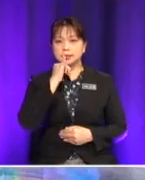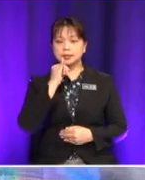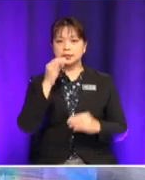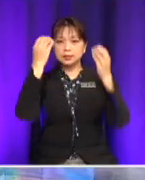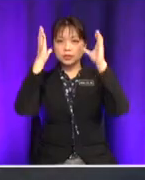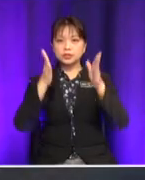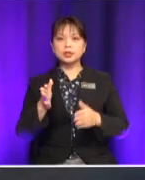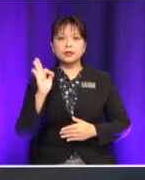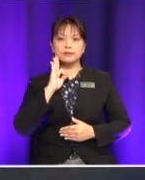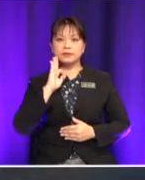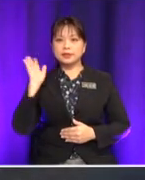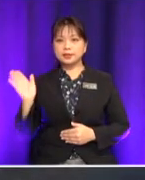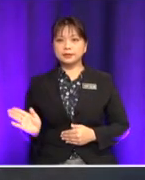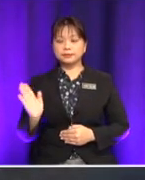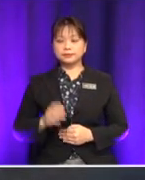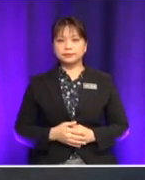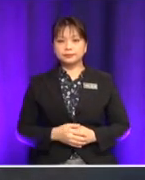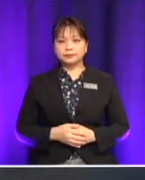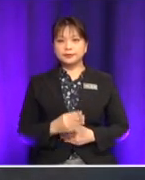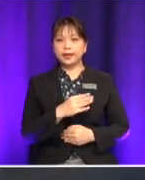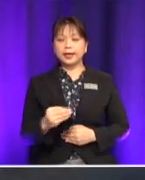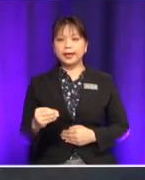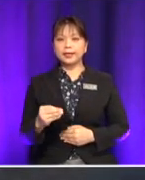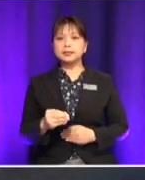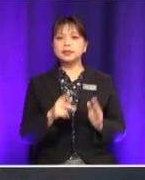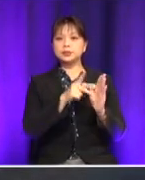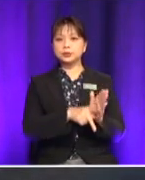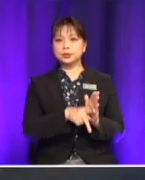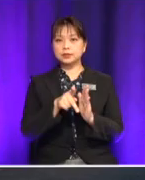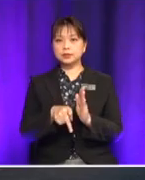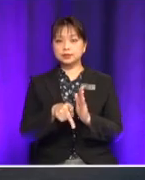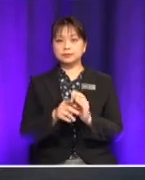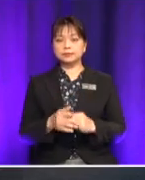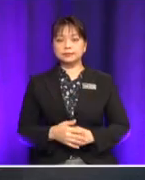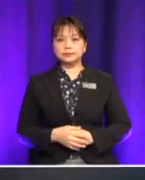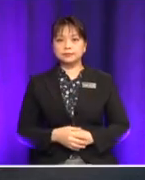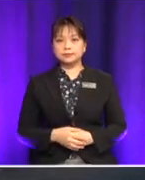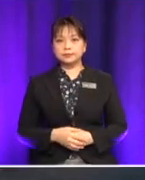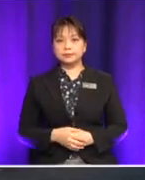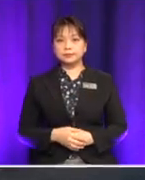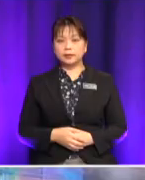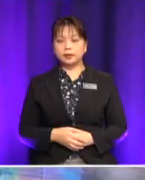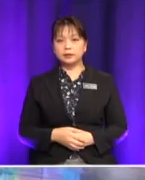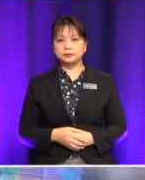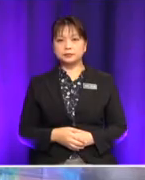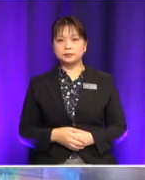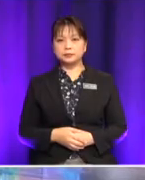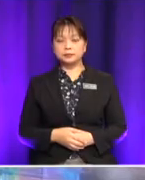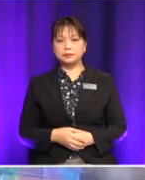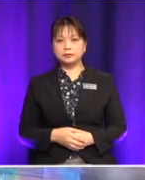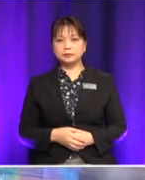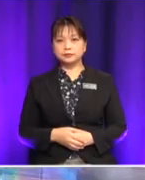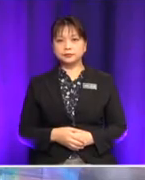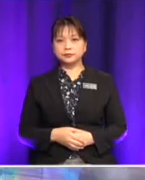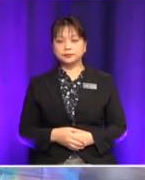also our students who are Fatin, Faizul, Diana and Adam. Now Madam, our segment now